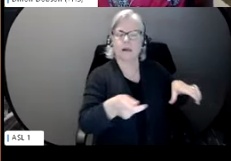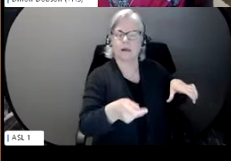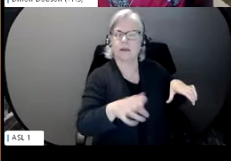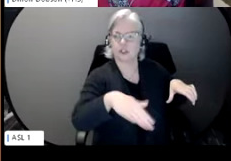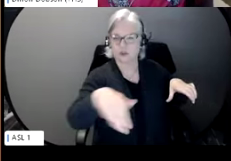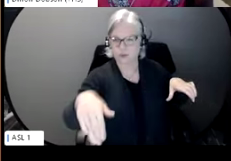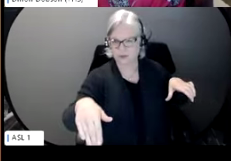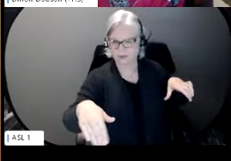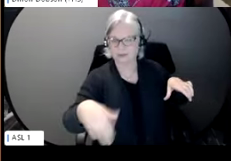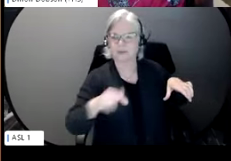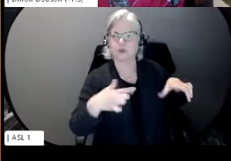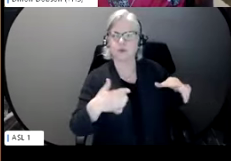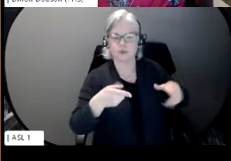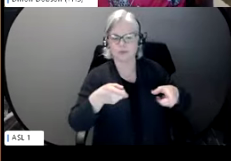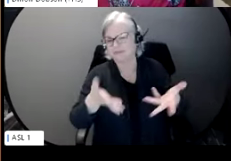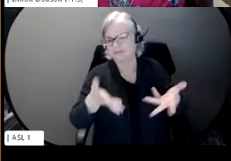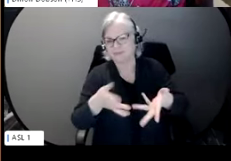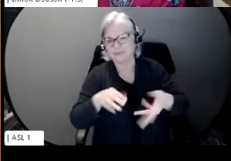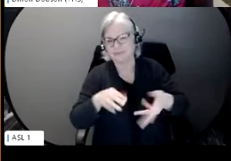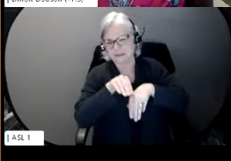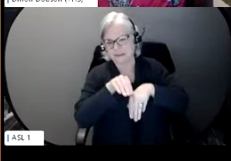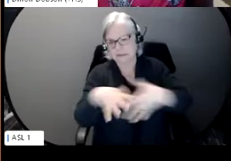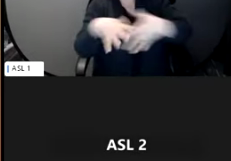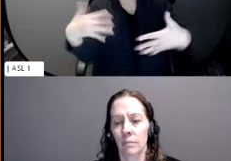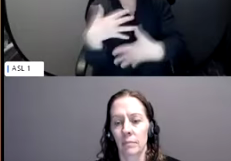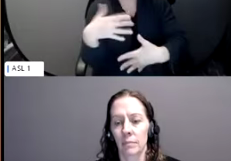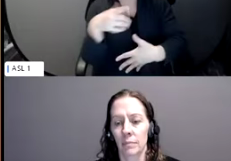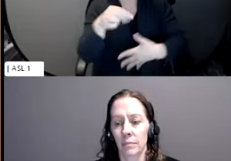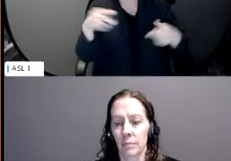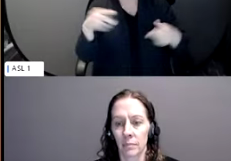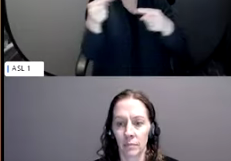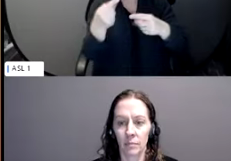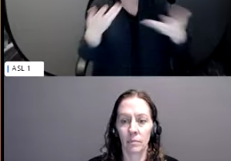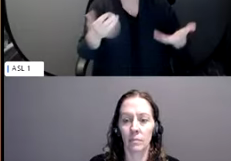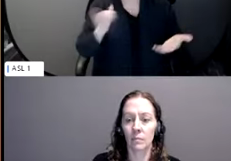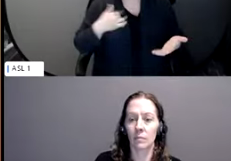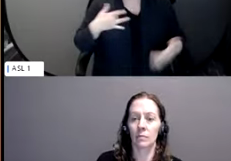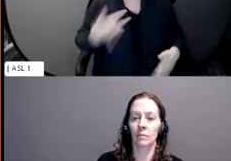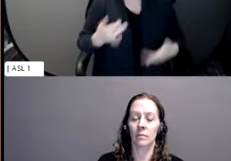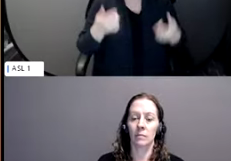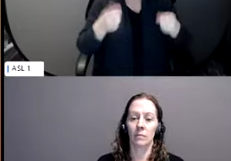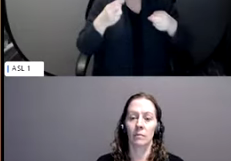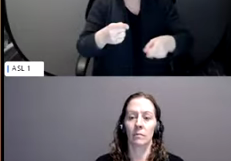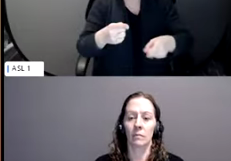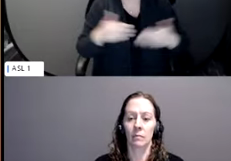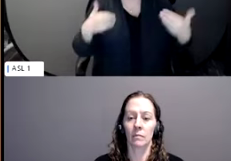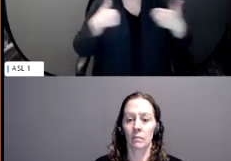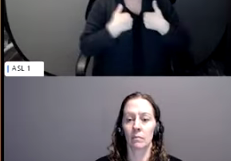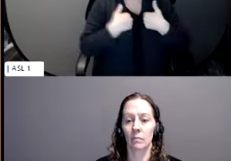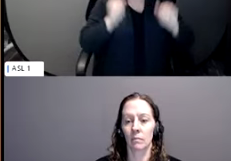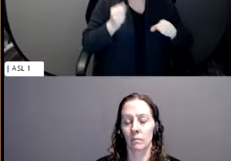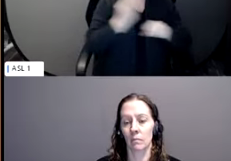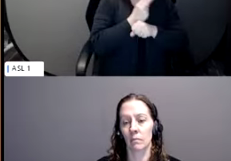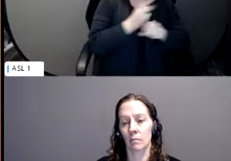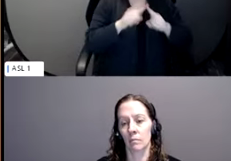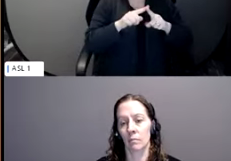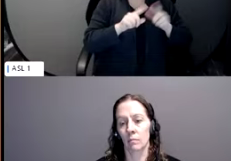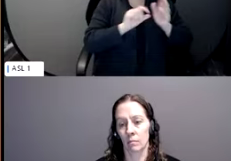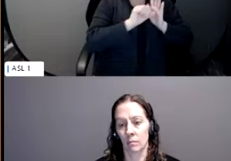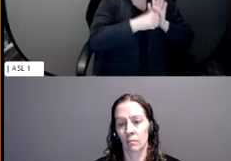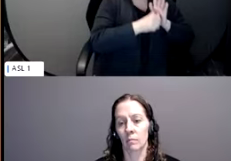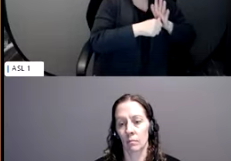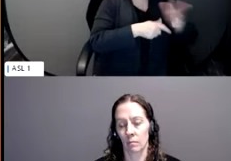at risk inadvertently, just by nature. So animals can be used to reinforce